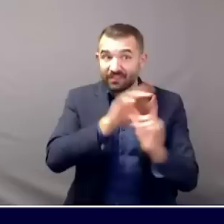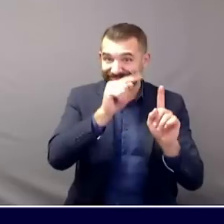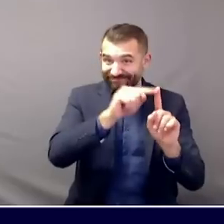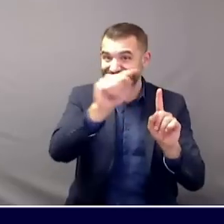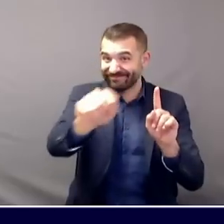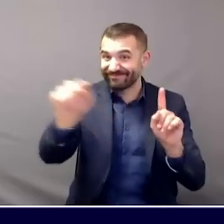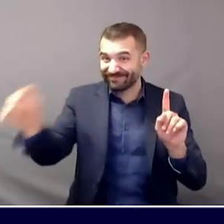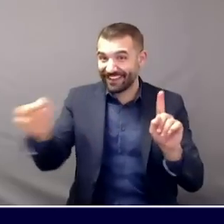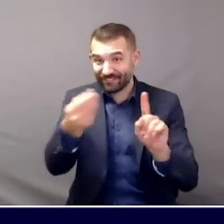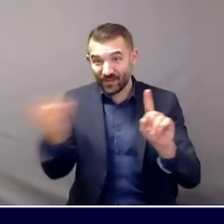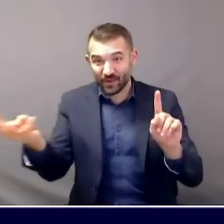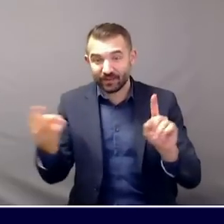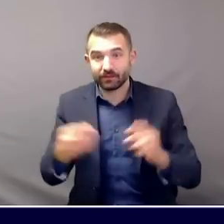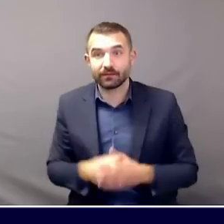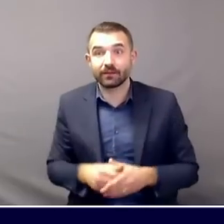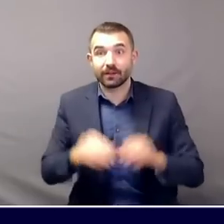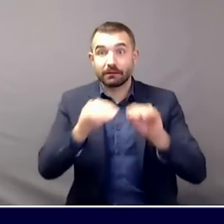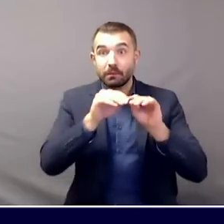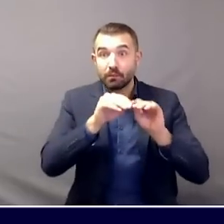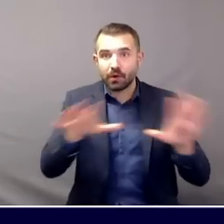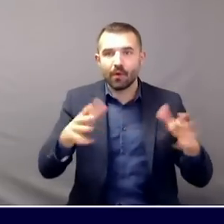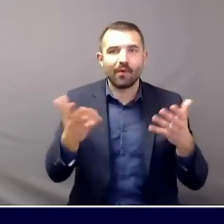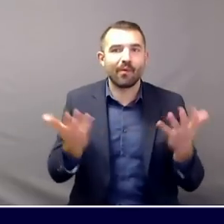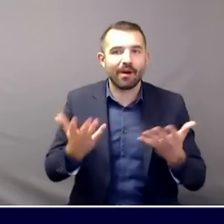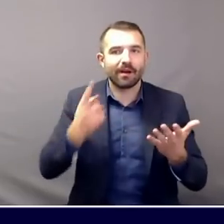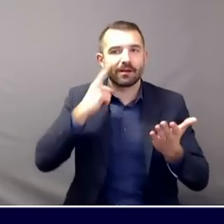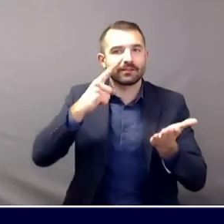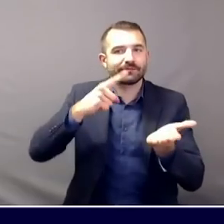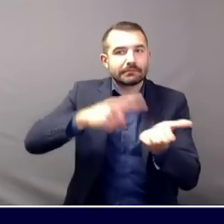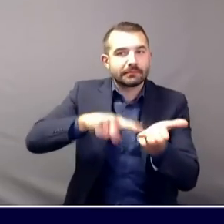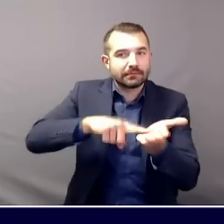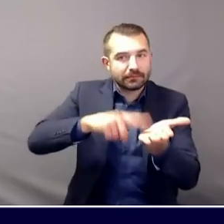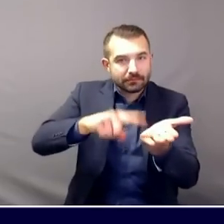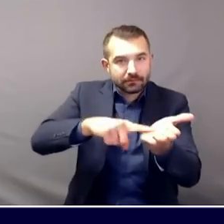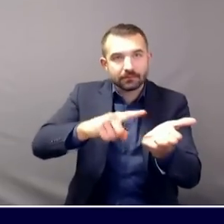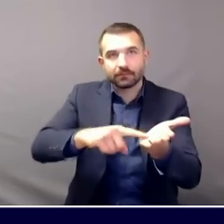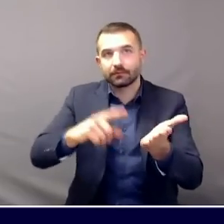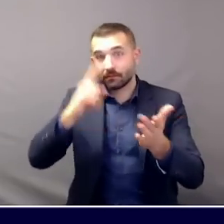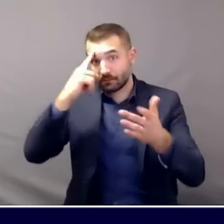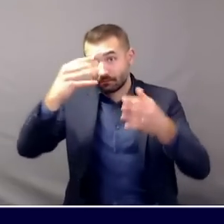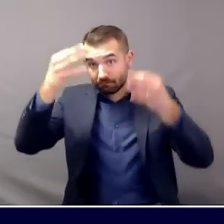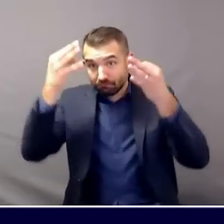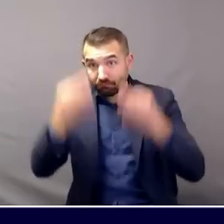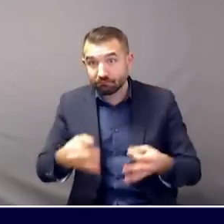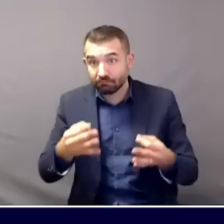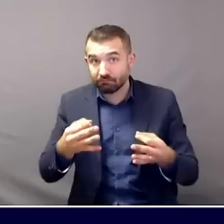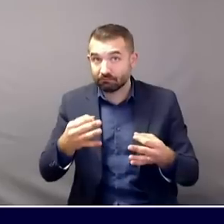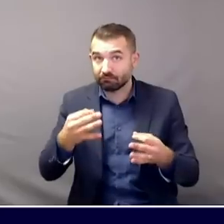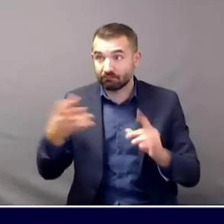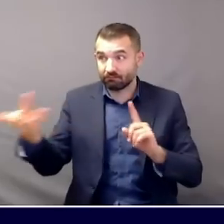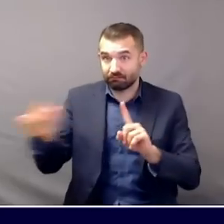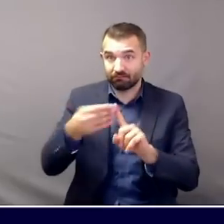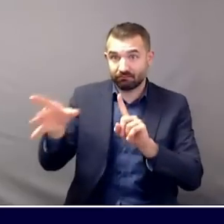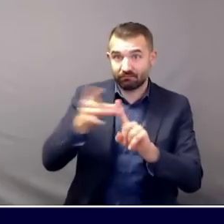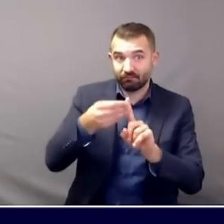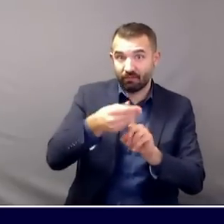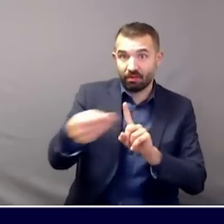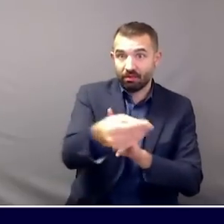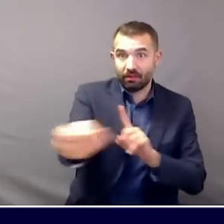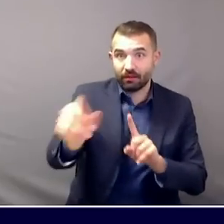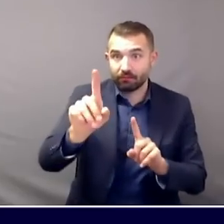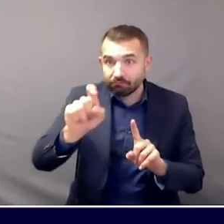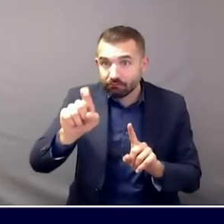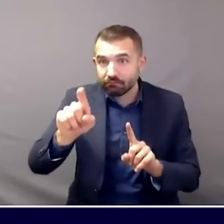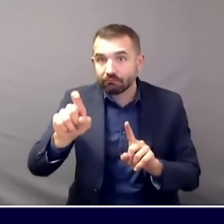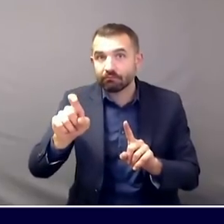just an investigation to determine whether there has been transmission. An outbreak is simply just a signal